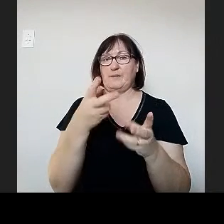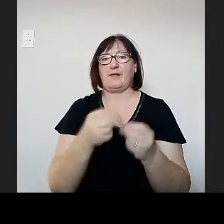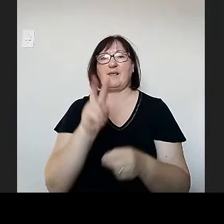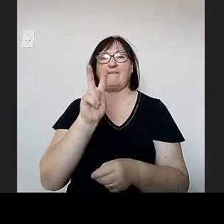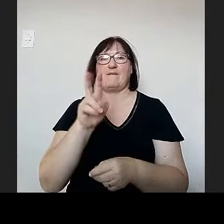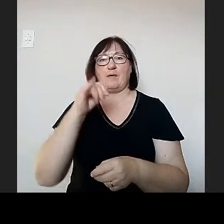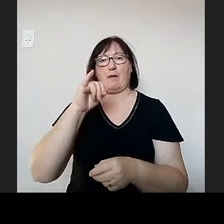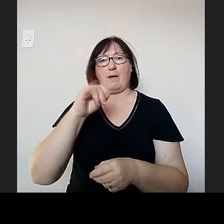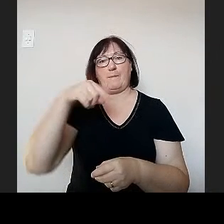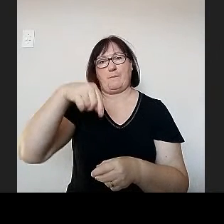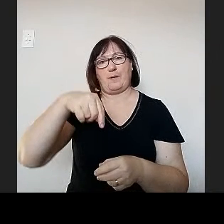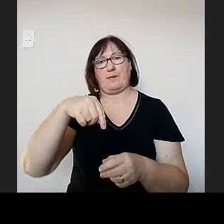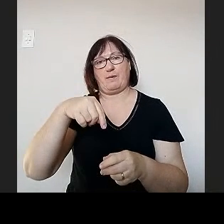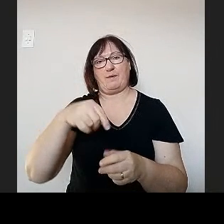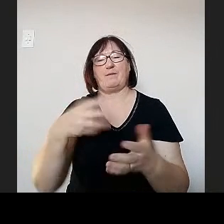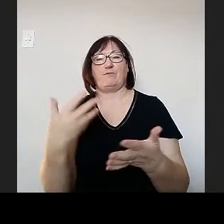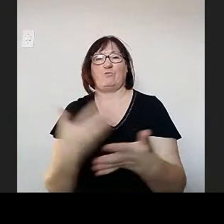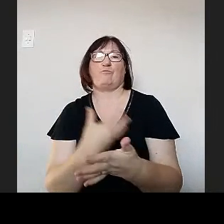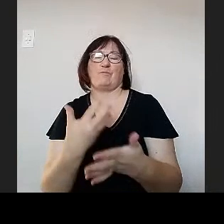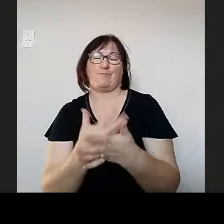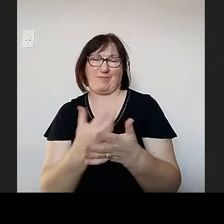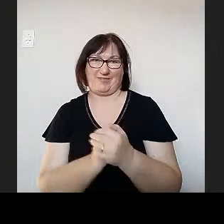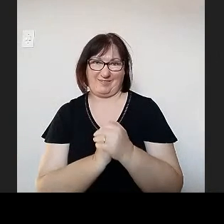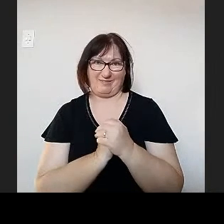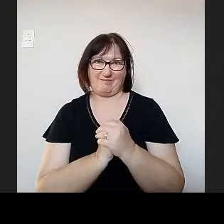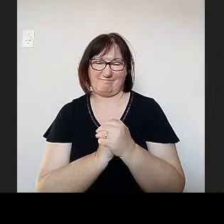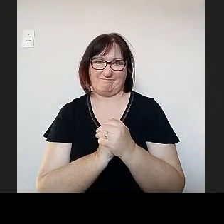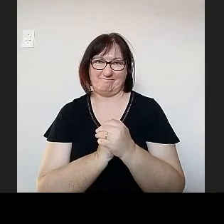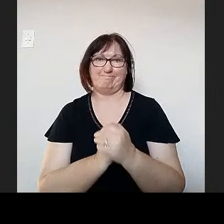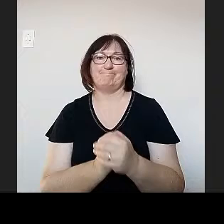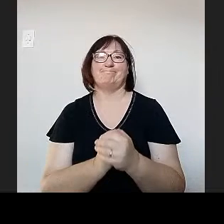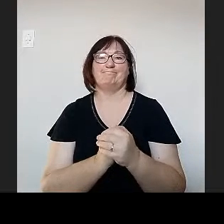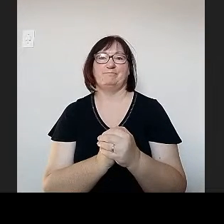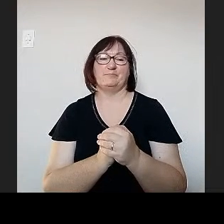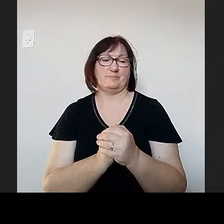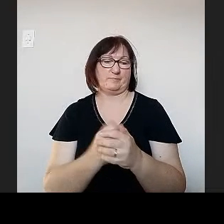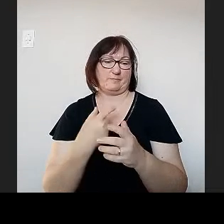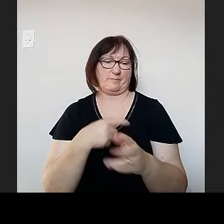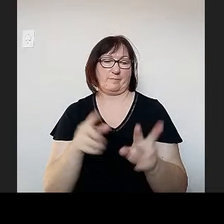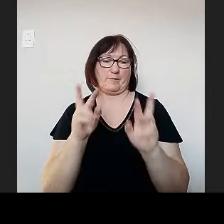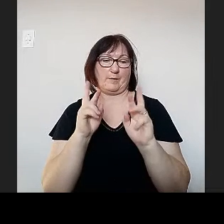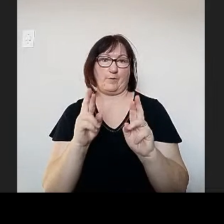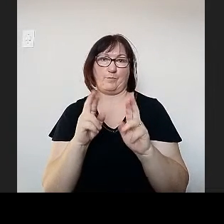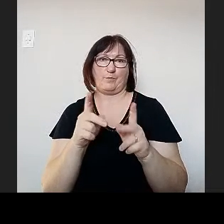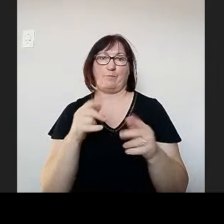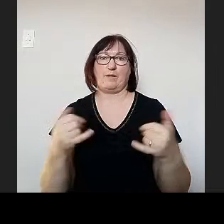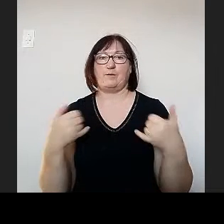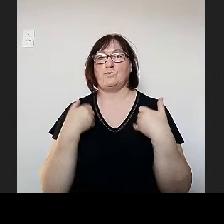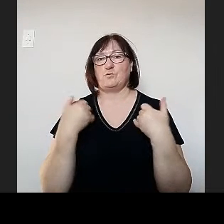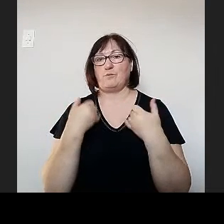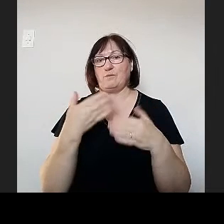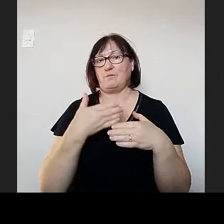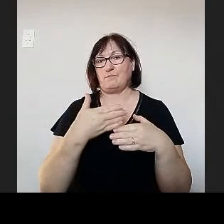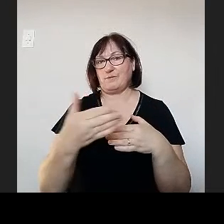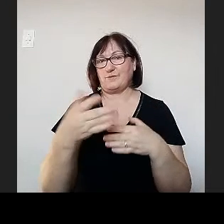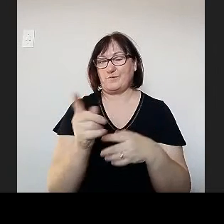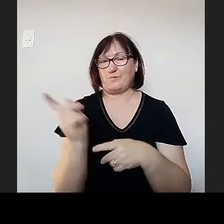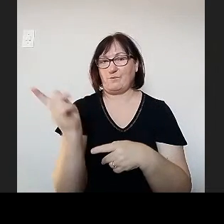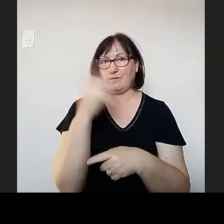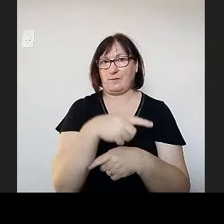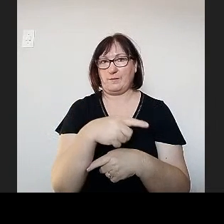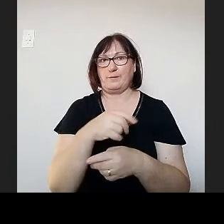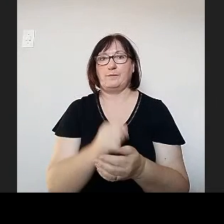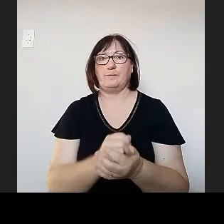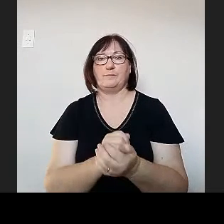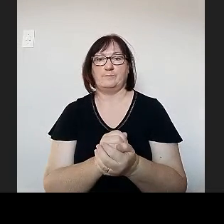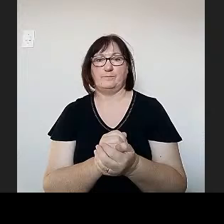program as well. So ladies and gentlemen, with that being said, I hope that you're going to enjoy the rest of the day today. And you're going